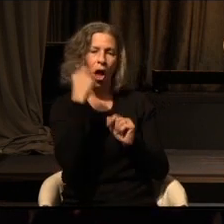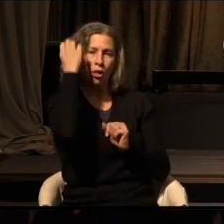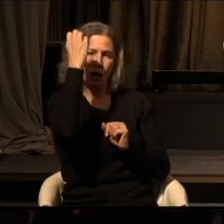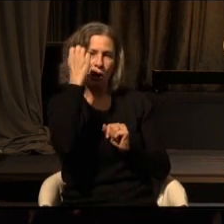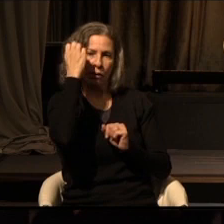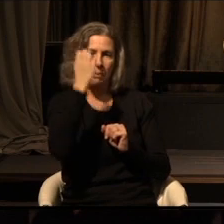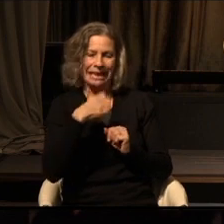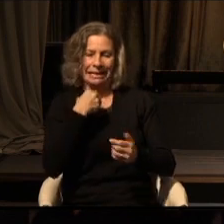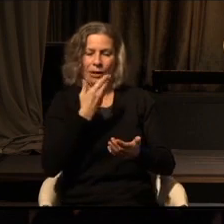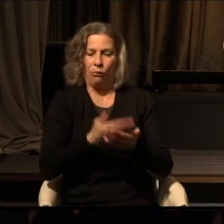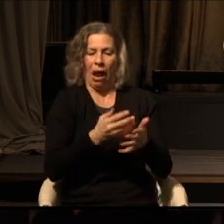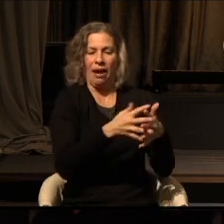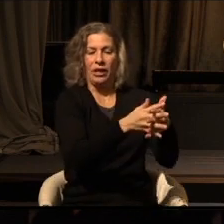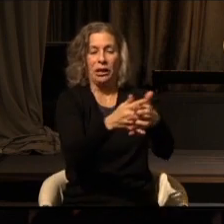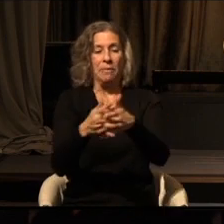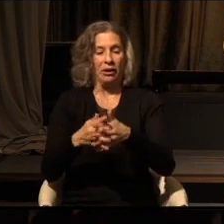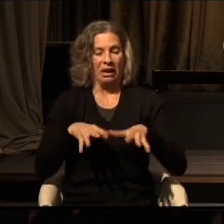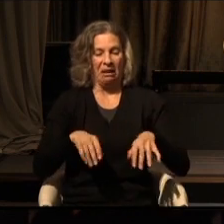to our land.